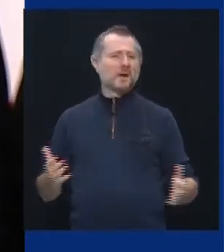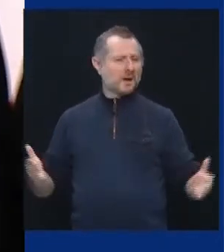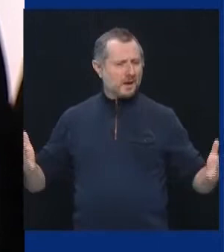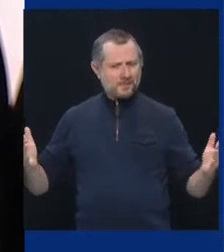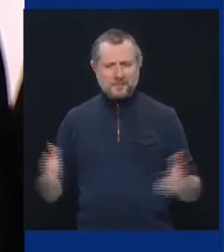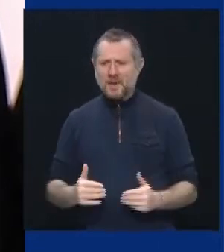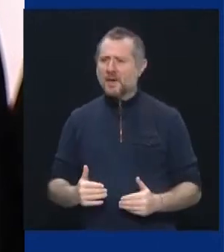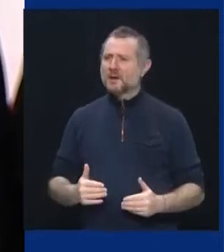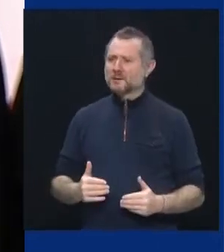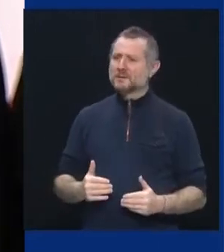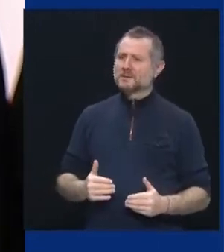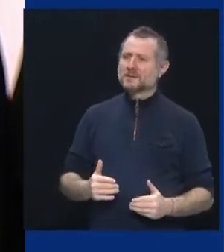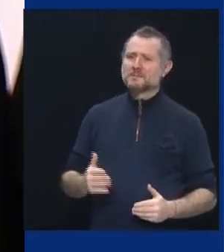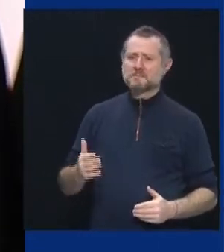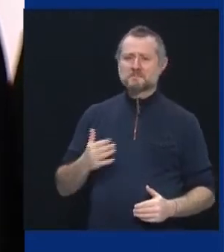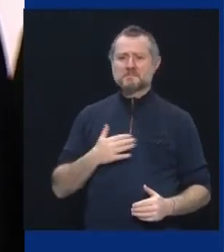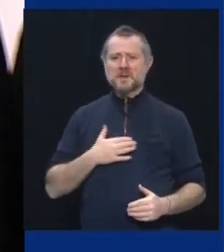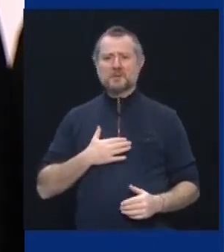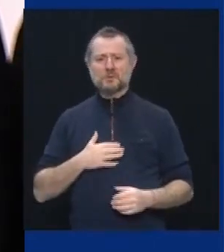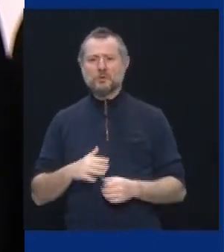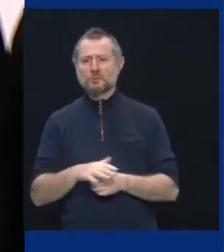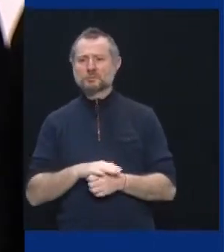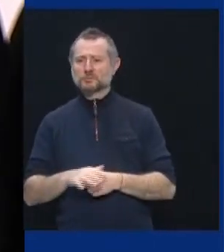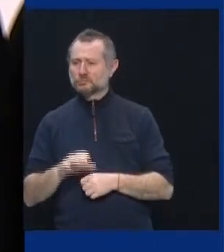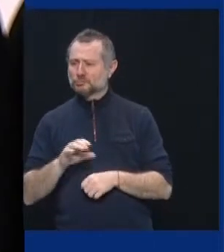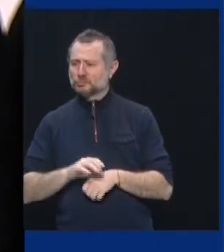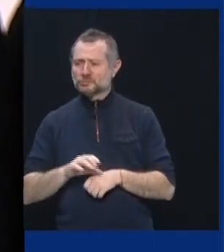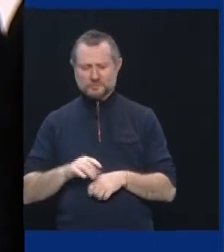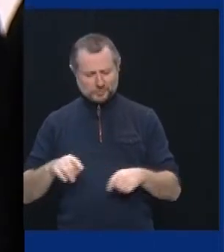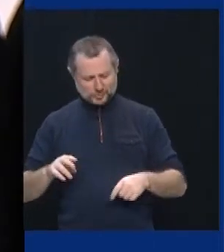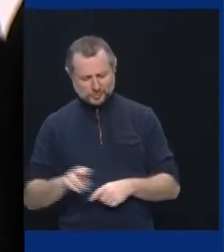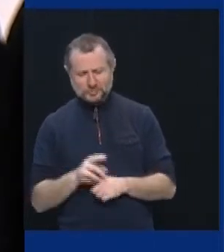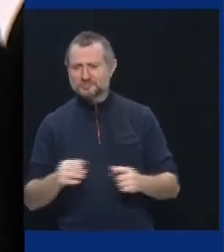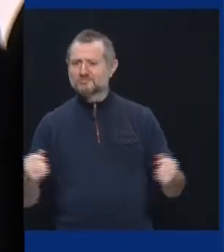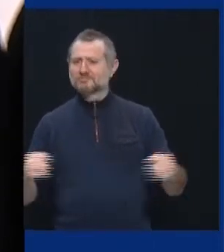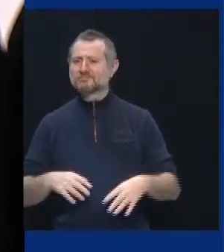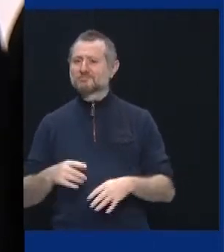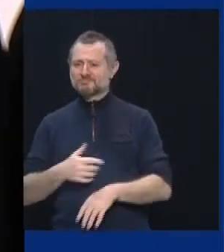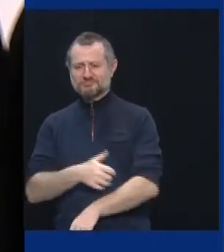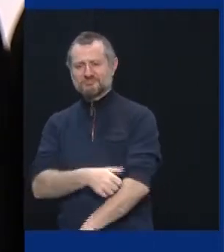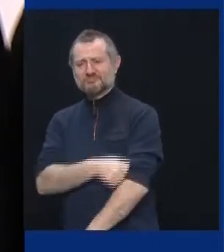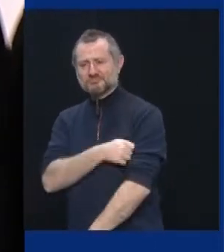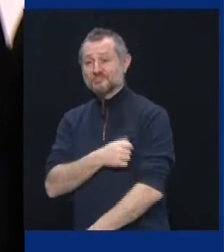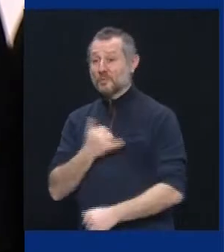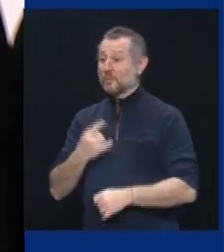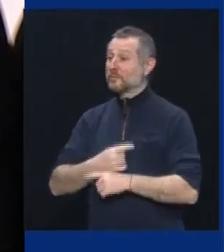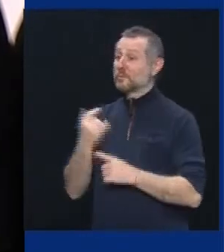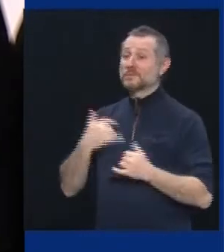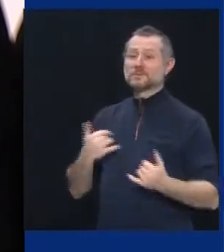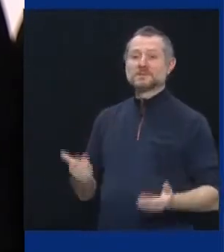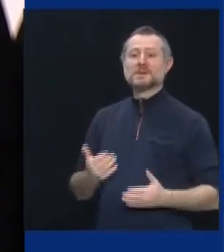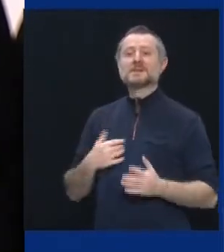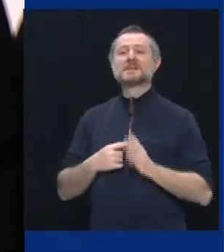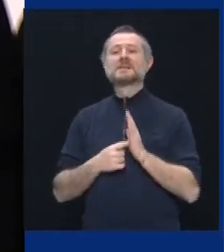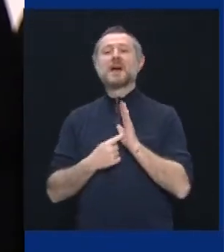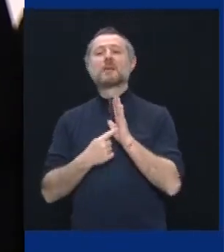the vaccine at my location. So we're here today in a demonstration of